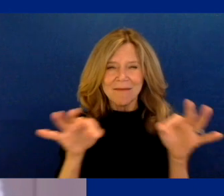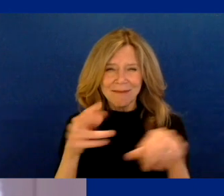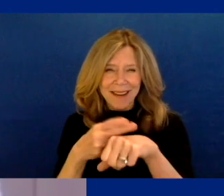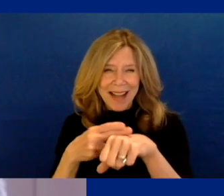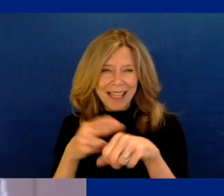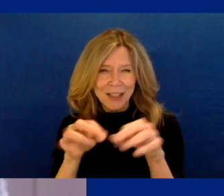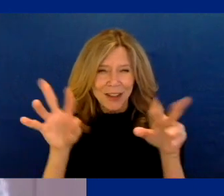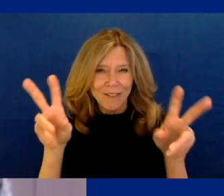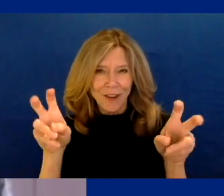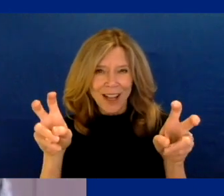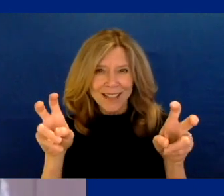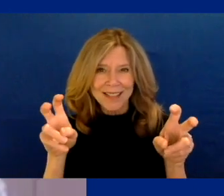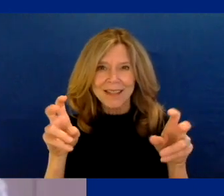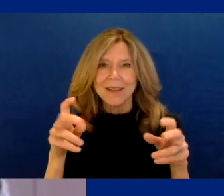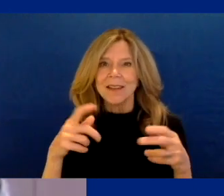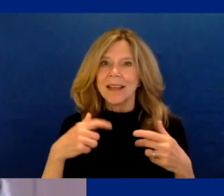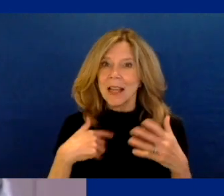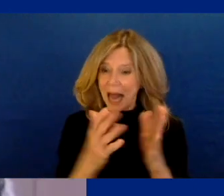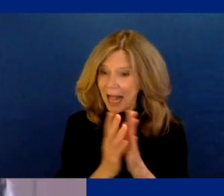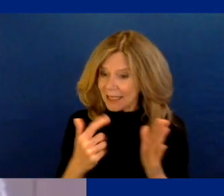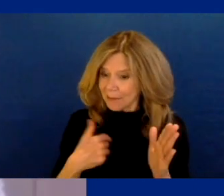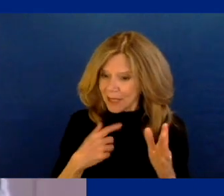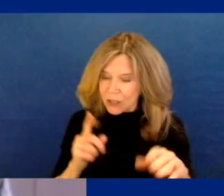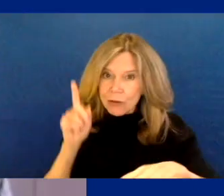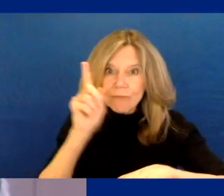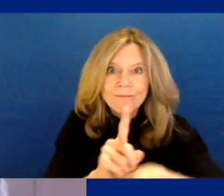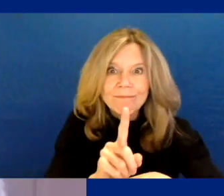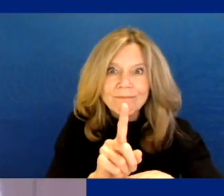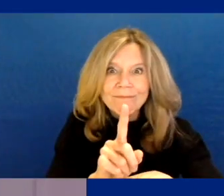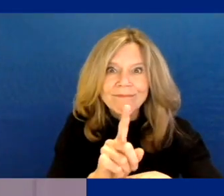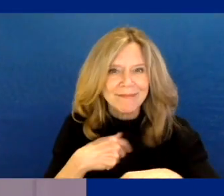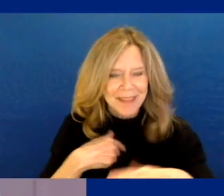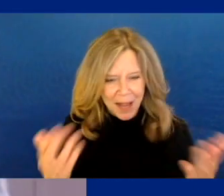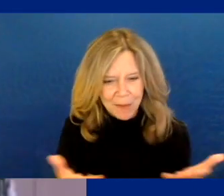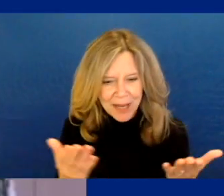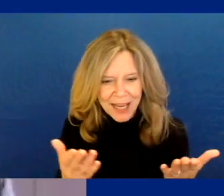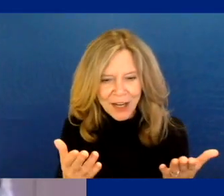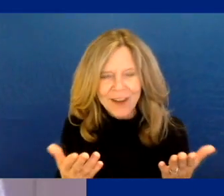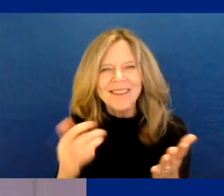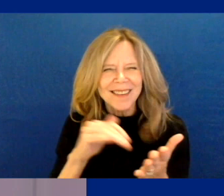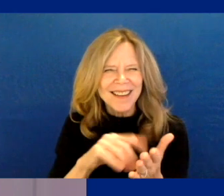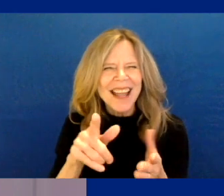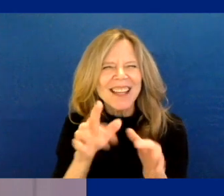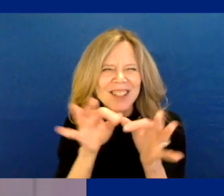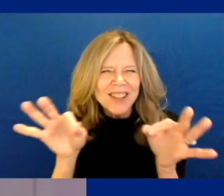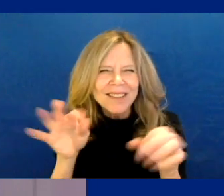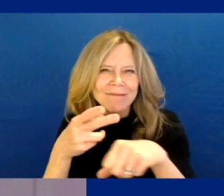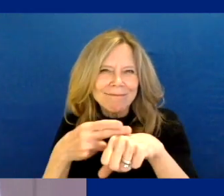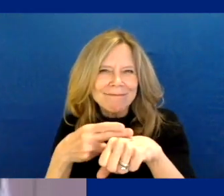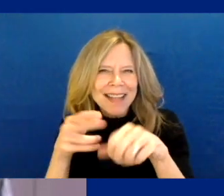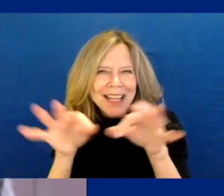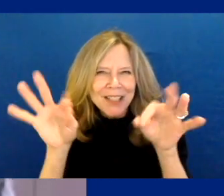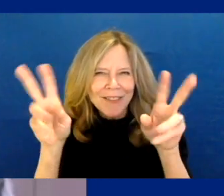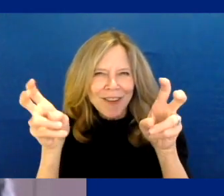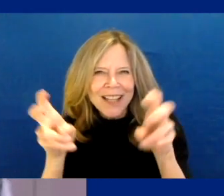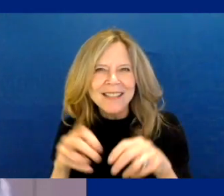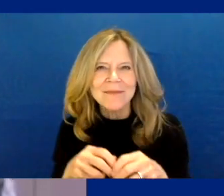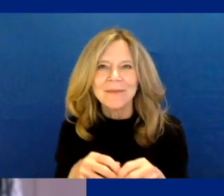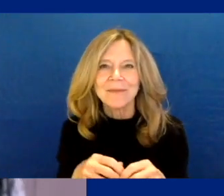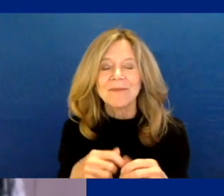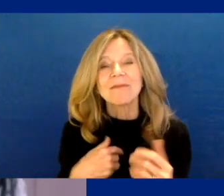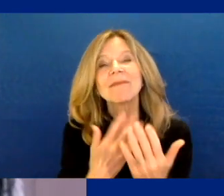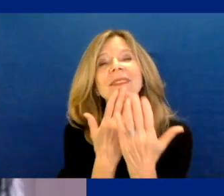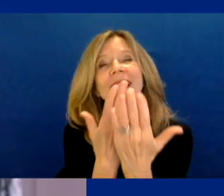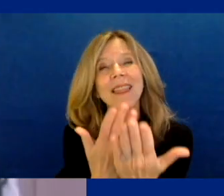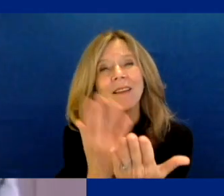for asking me to step up. And here I am, Hineni. Thank you for the beautiful work that we've done together.